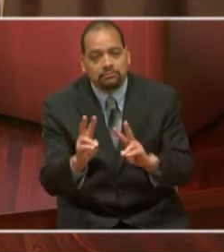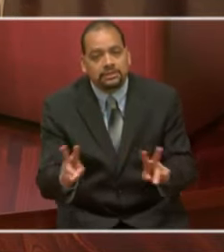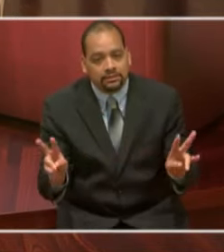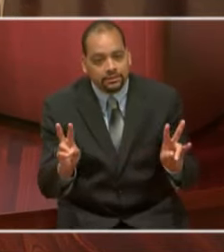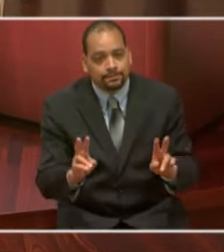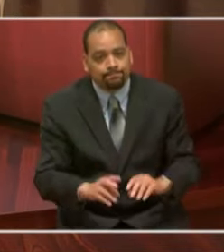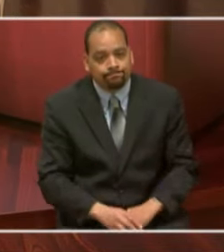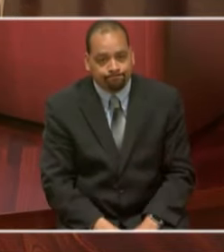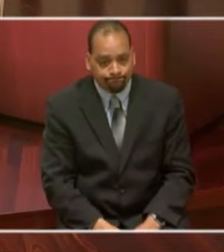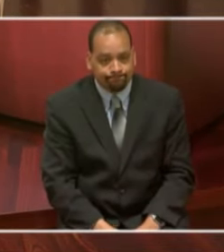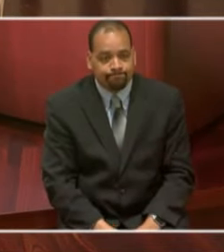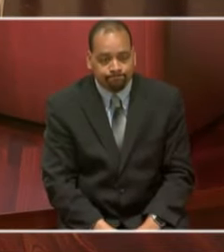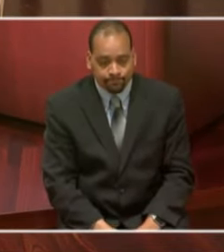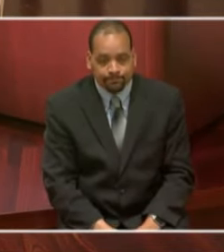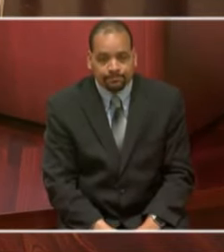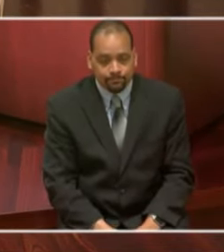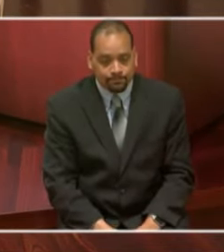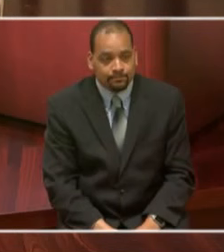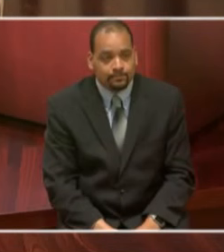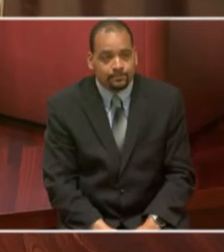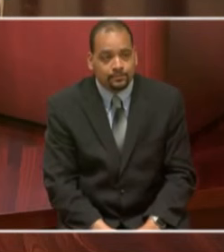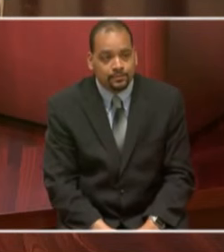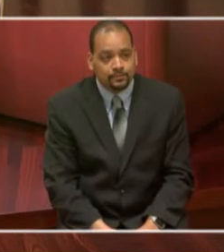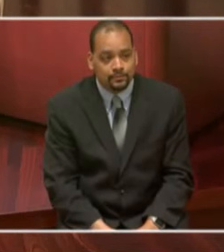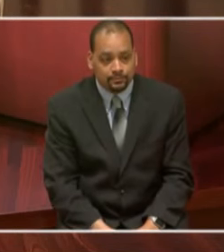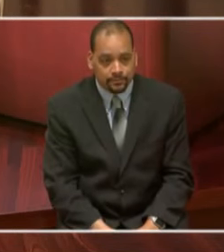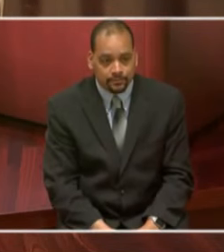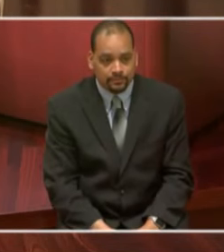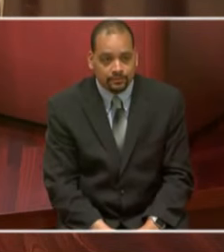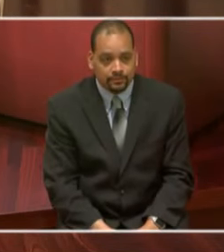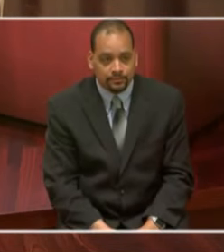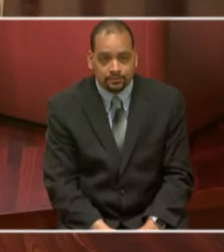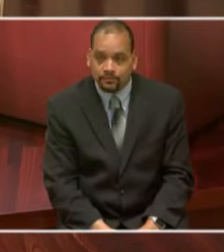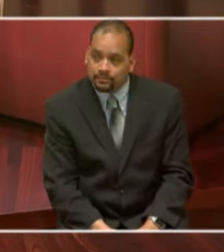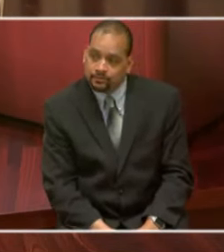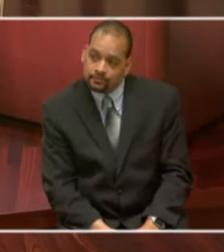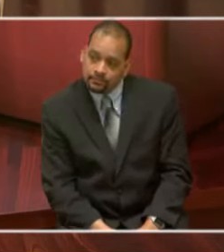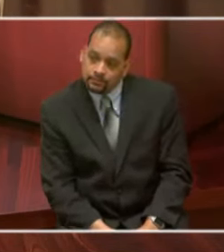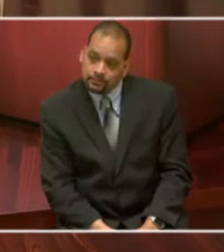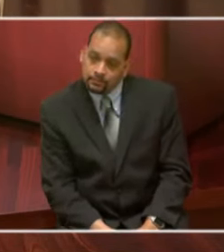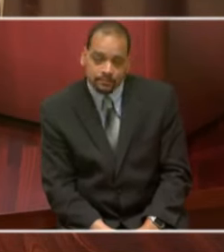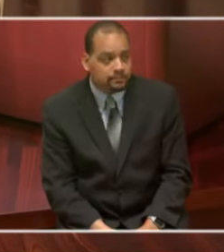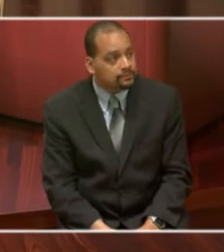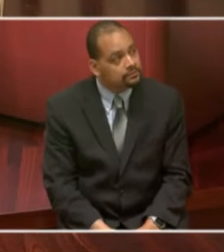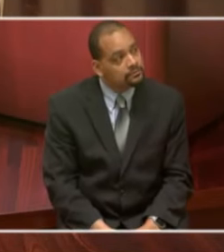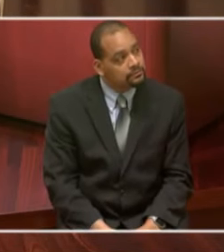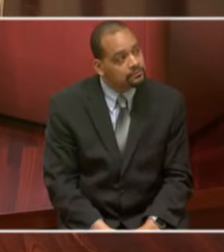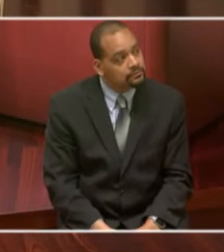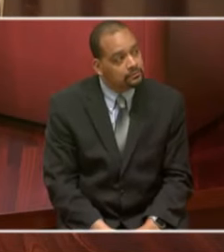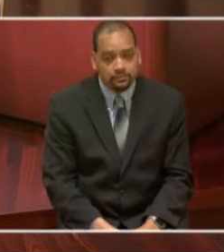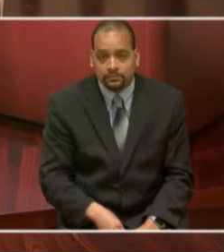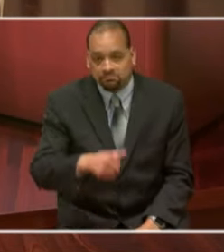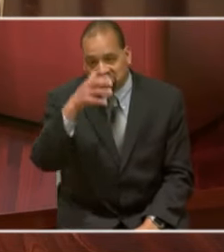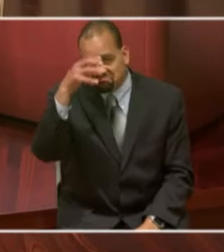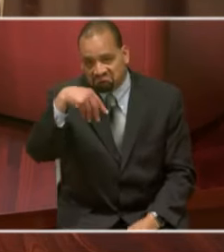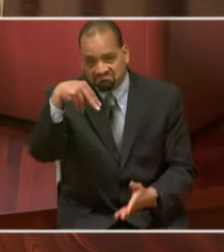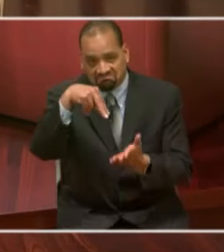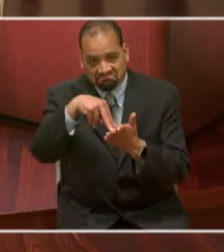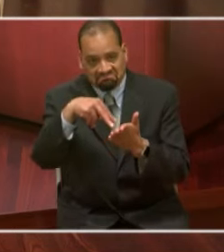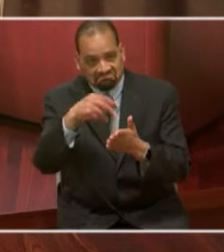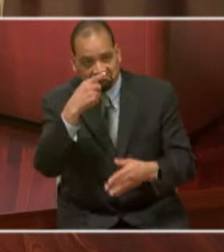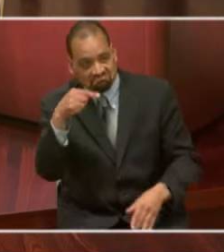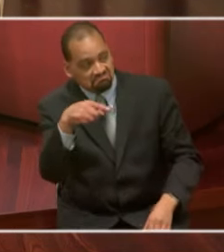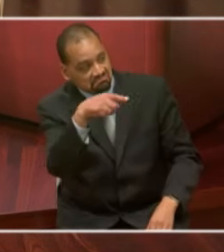Yes, ma'am. Congressman Lewis, thank you very much. I want to know if during the civil rights movement,